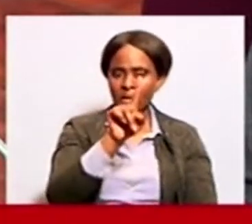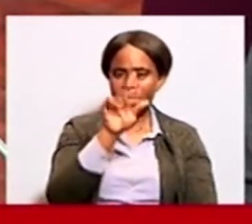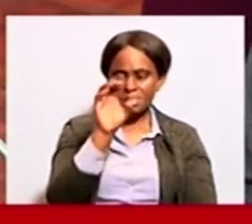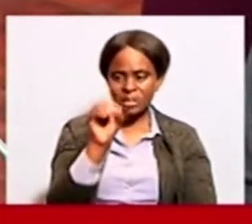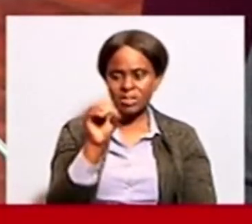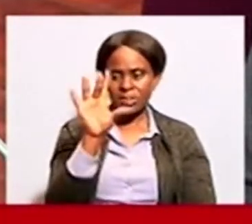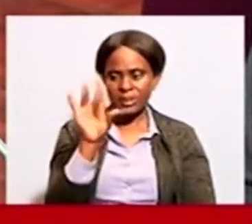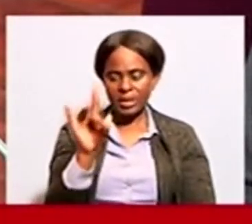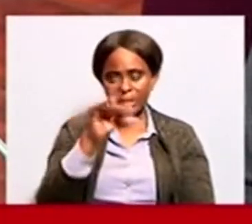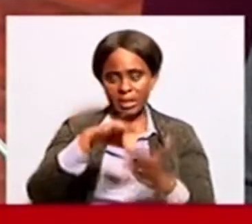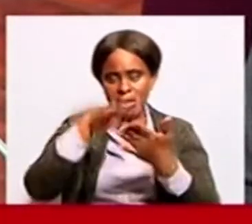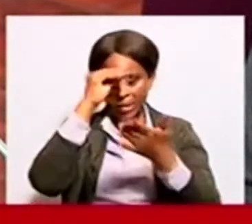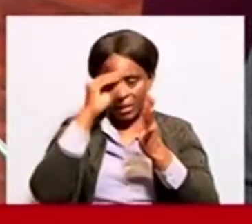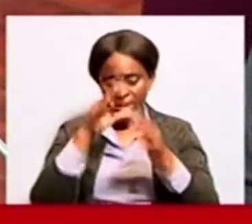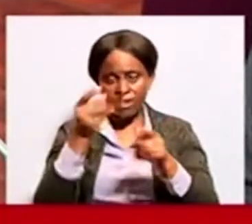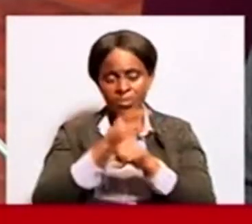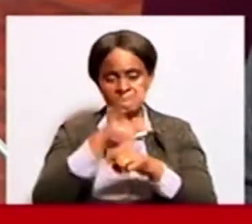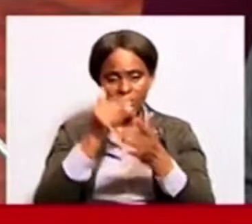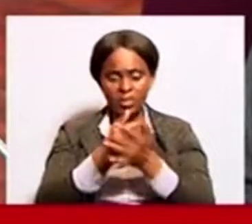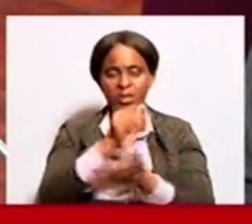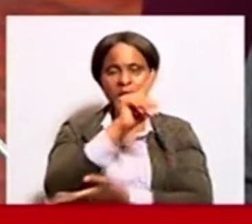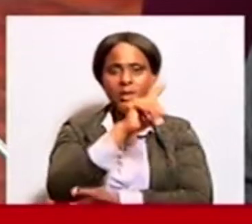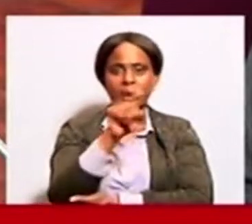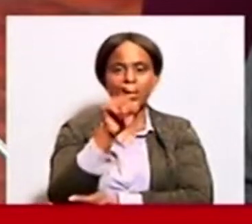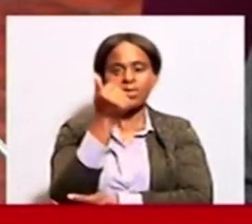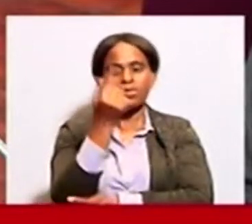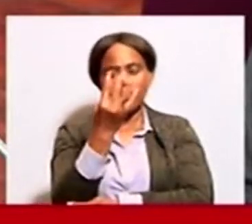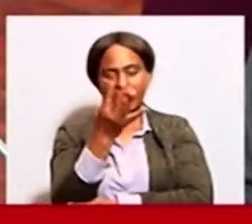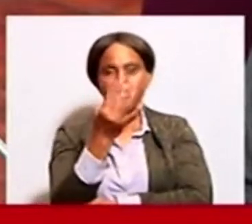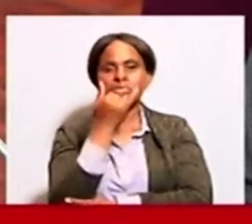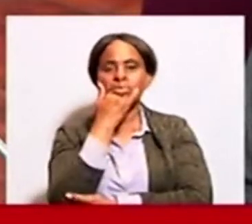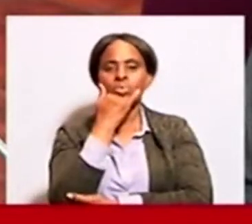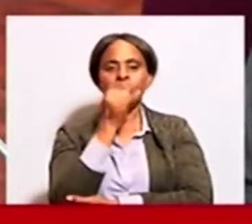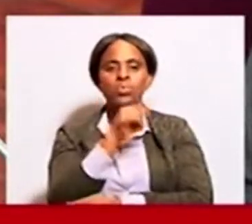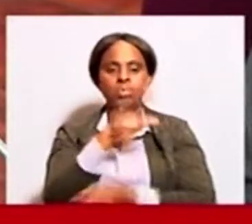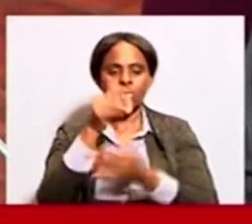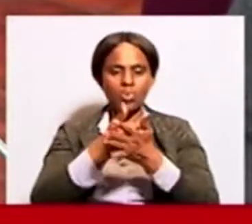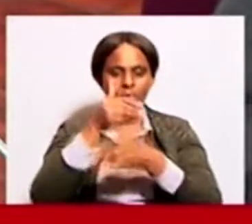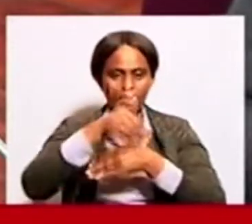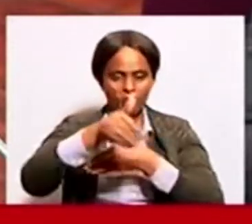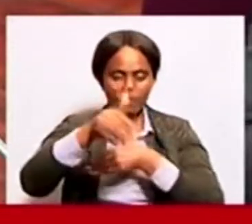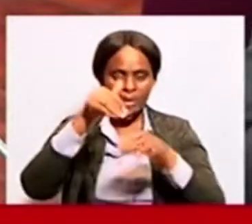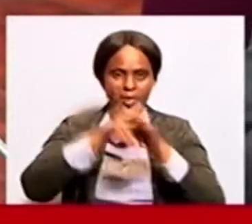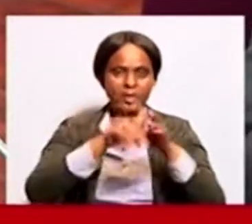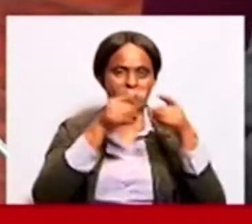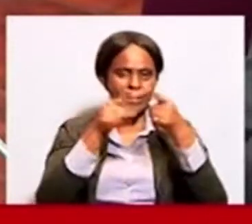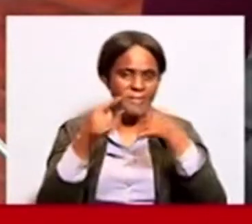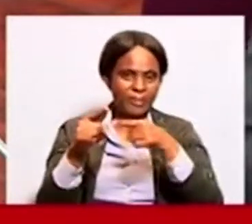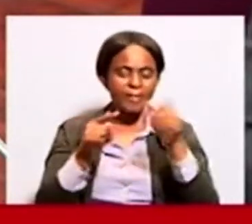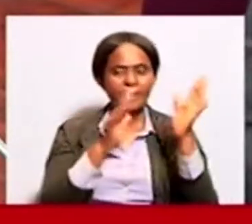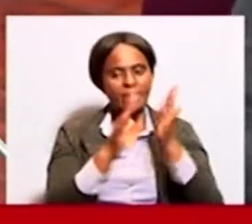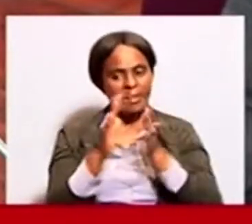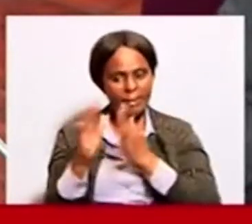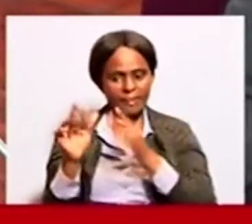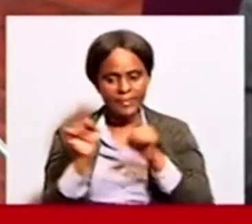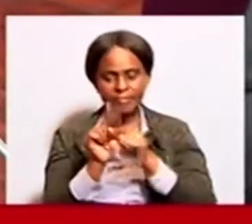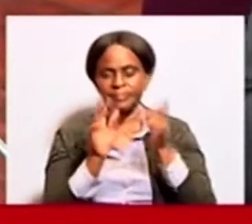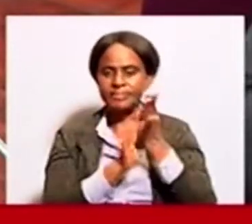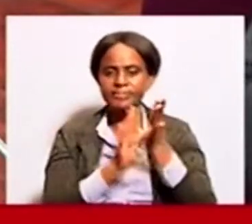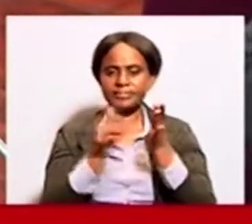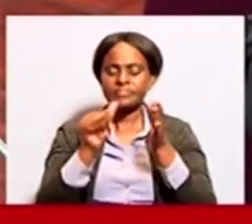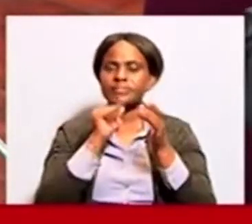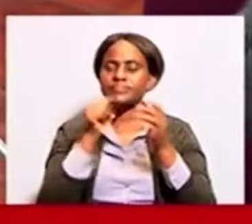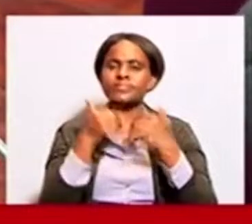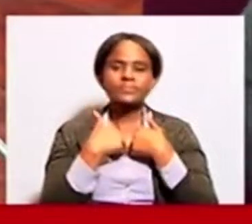108 learners out of the 114 queried were enrolled in different intakes, as the school did not